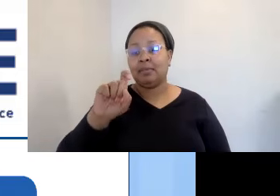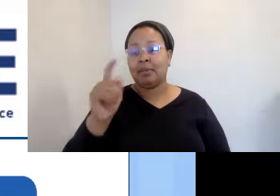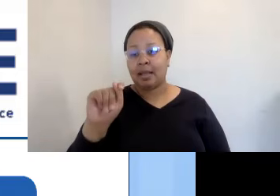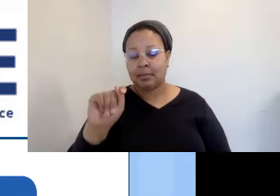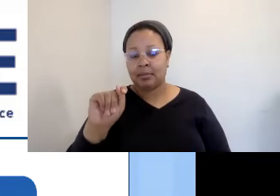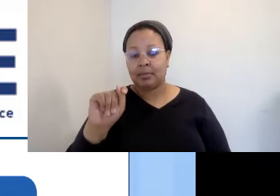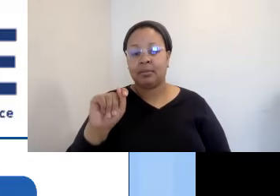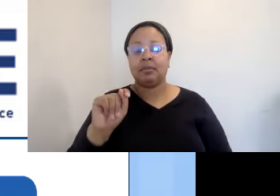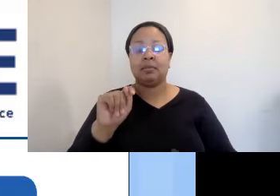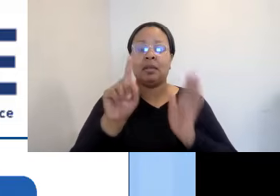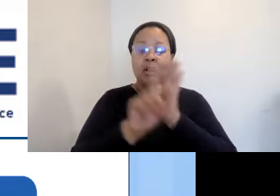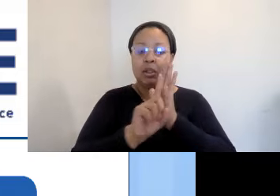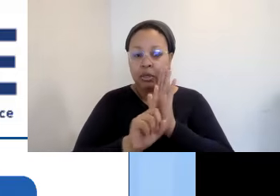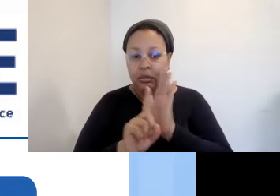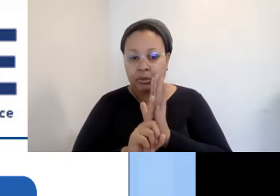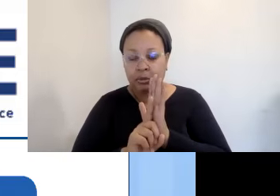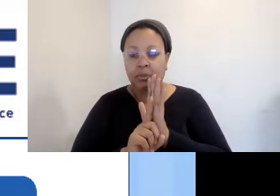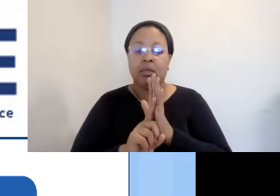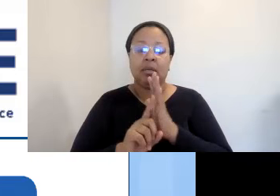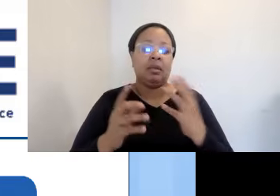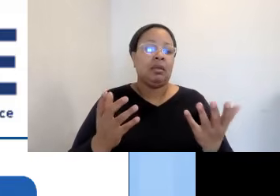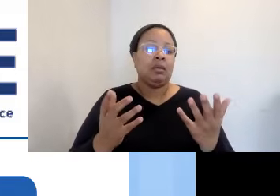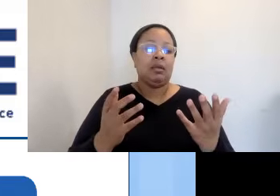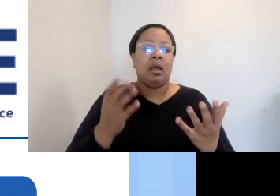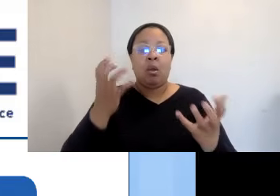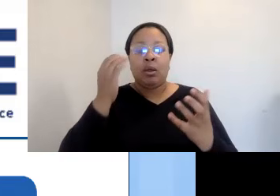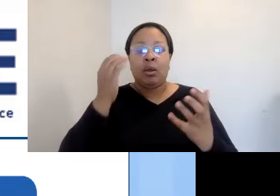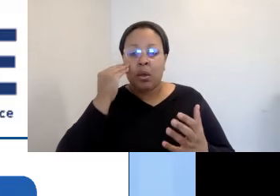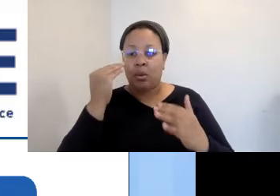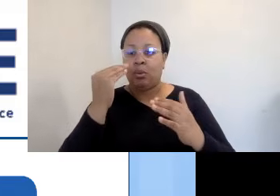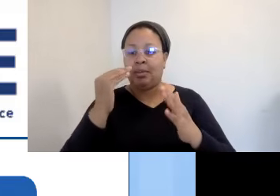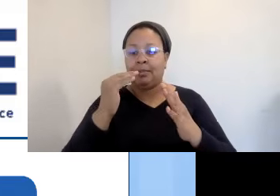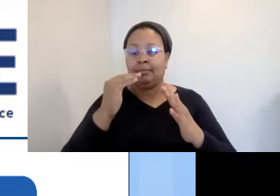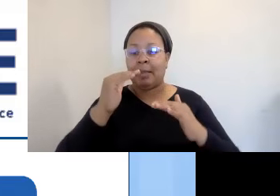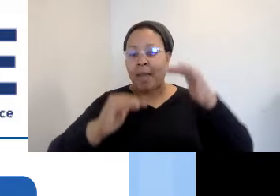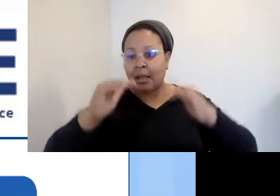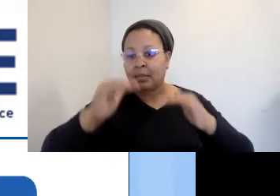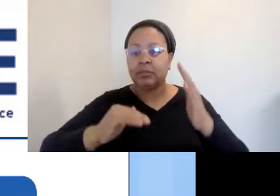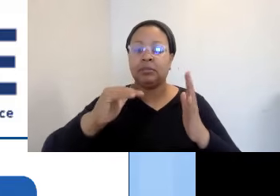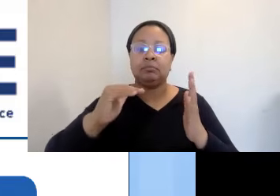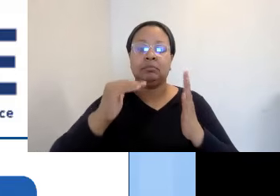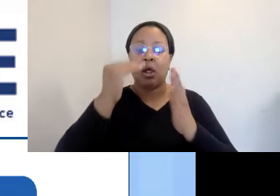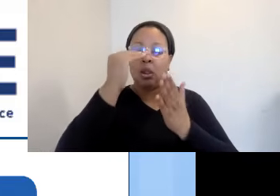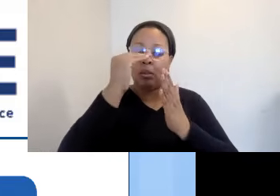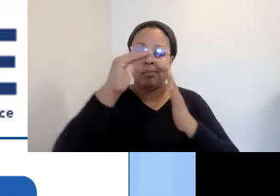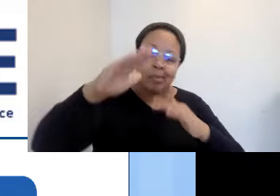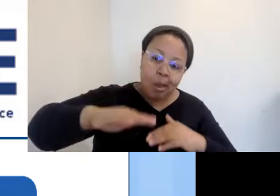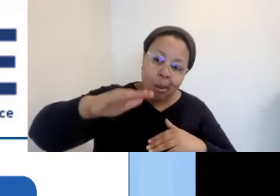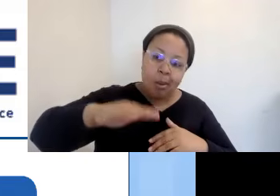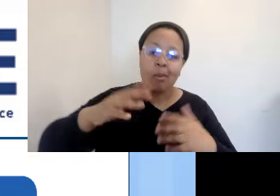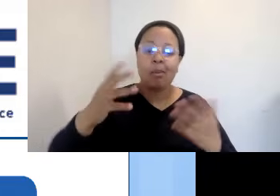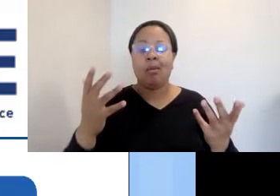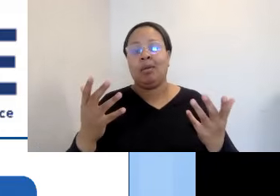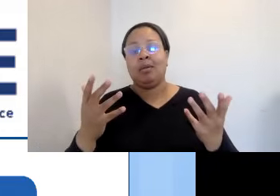a low balance, say I want to be notified, or my son wants to be notified when the balance on his card is at $5 and he needs more money, he can